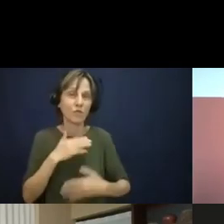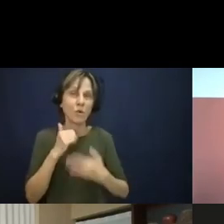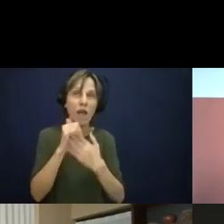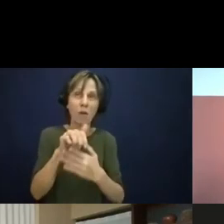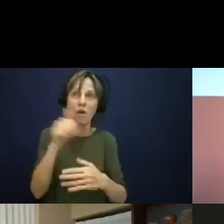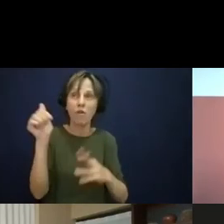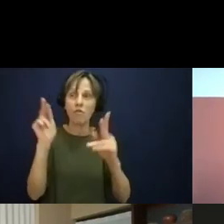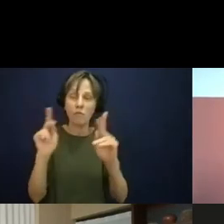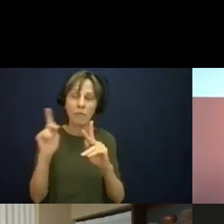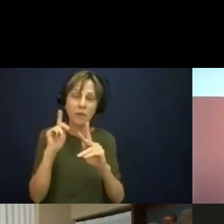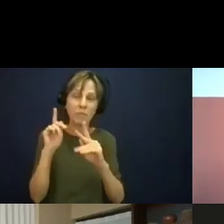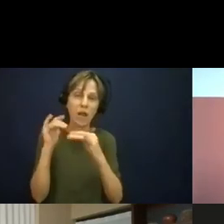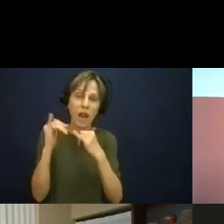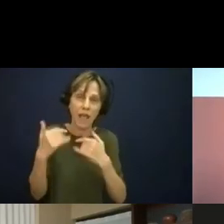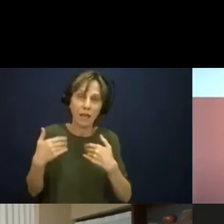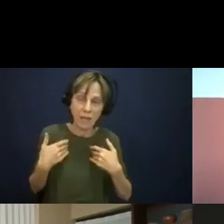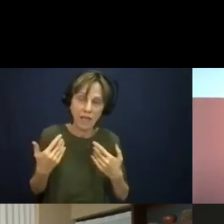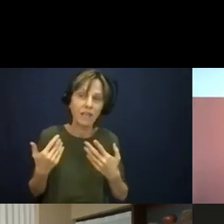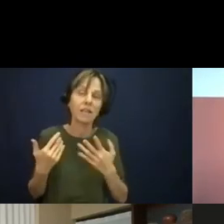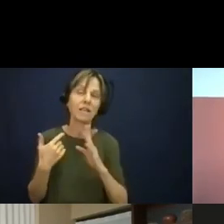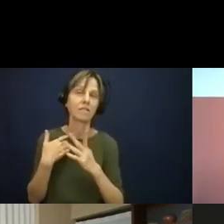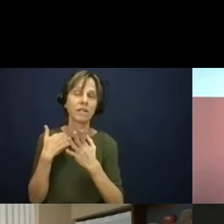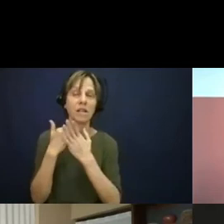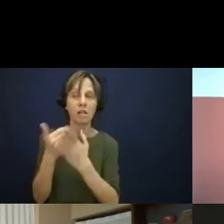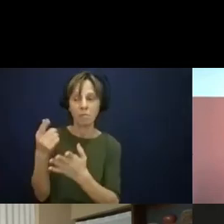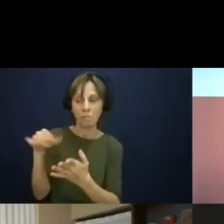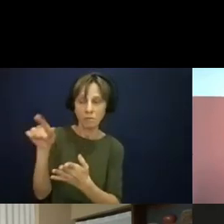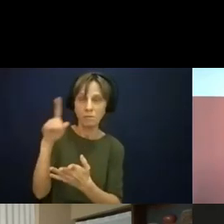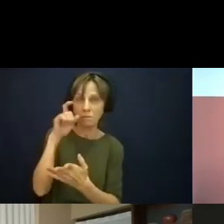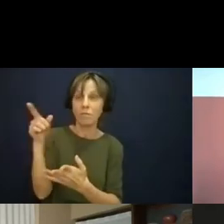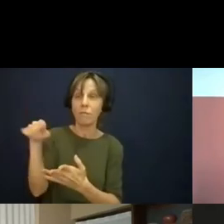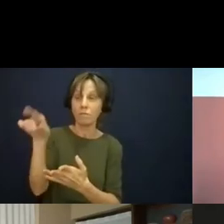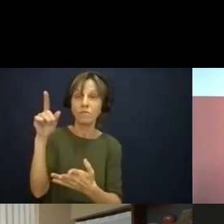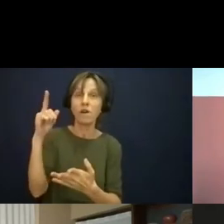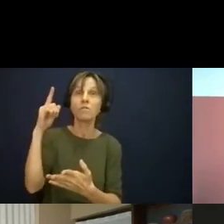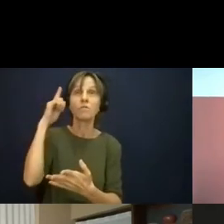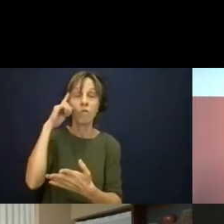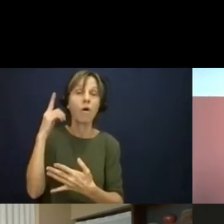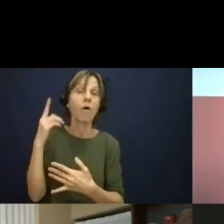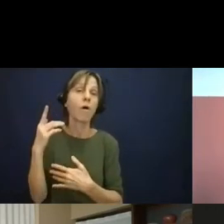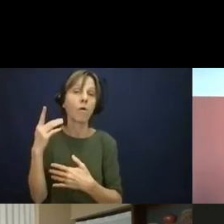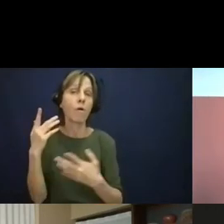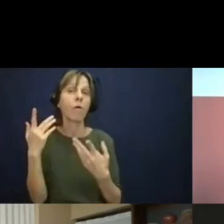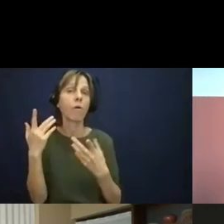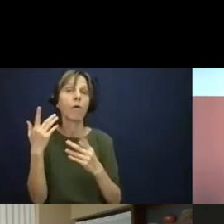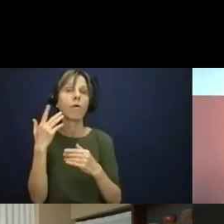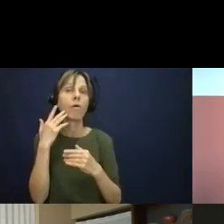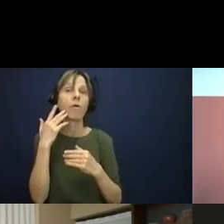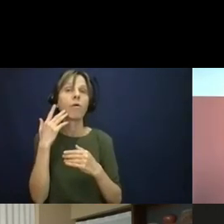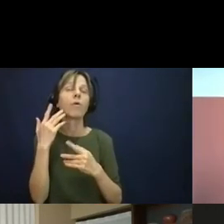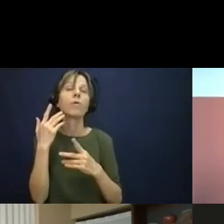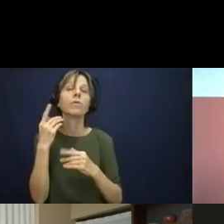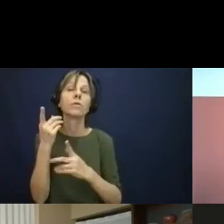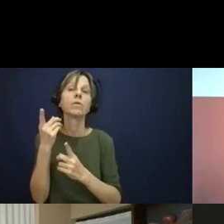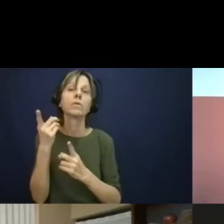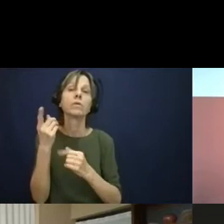me, putting their mind at ease, because they think, okay, yeah, I was matched to this apartment, but there's no guarantee I'm going to get it. I'm like,